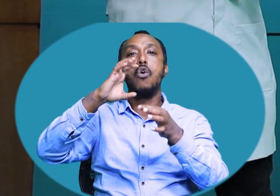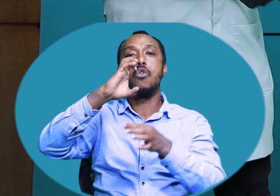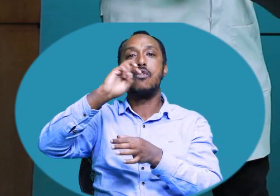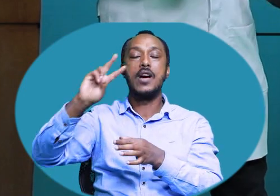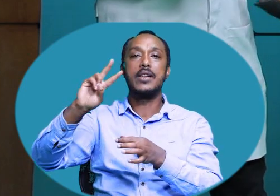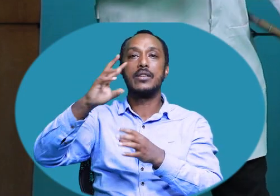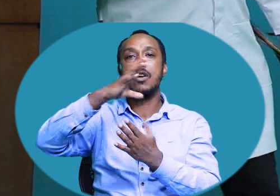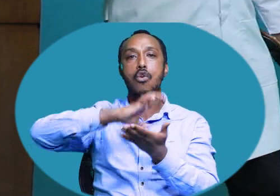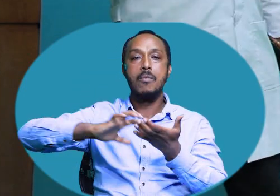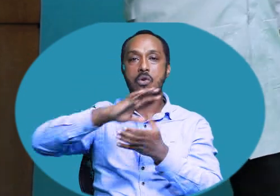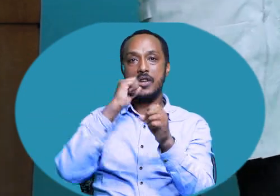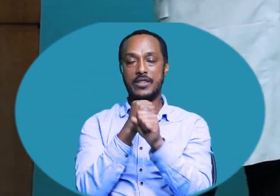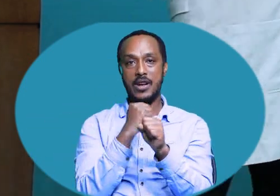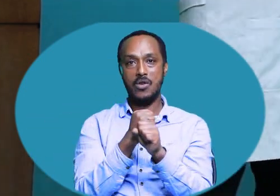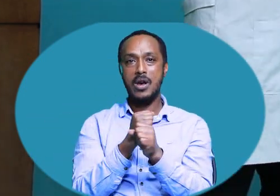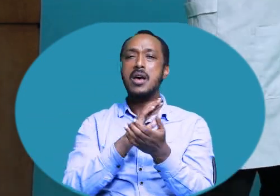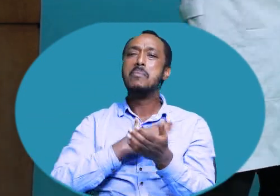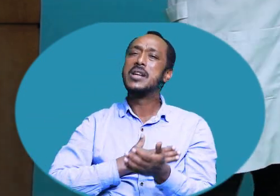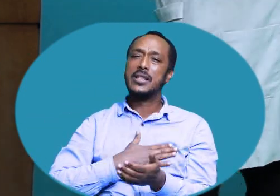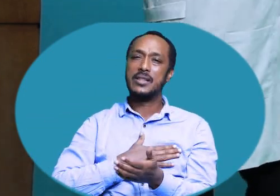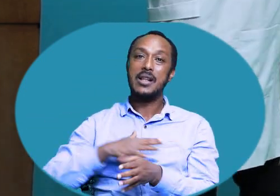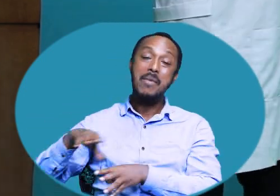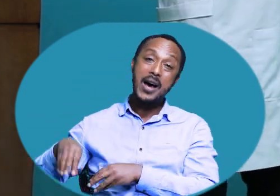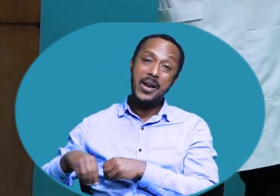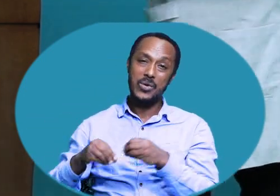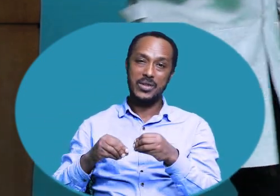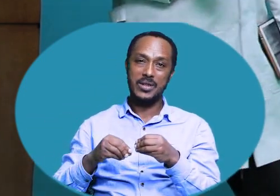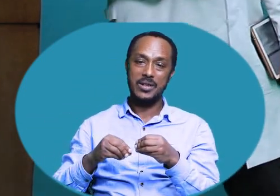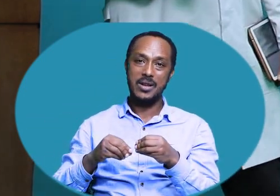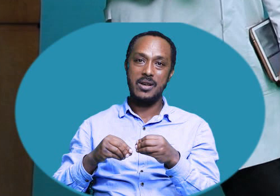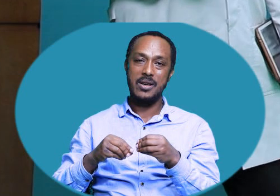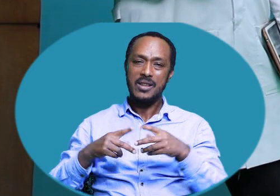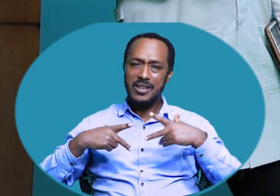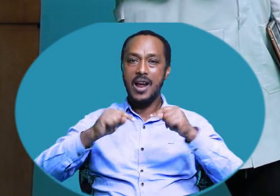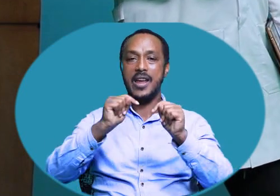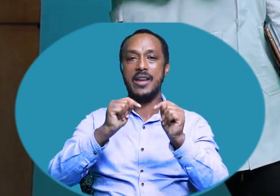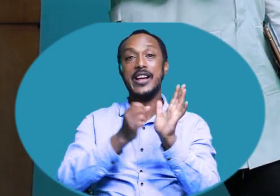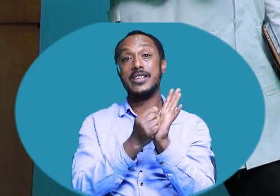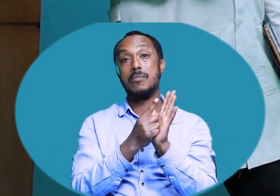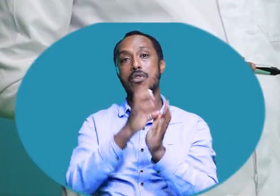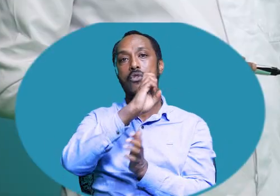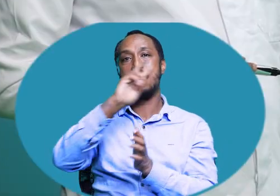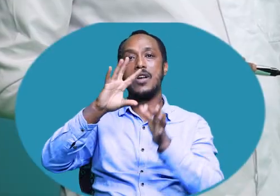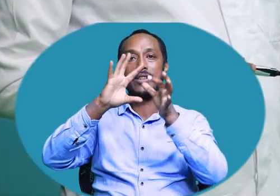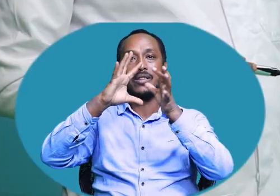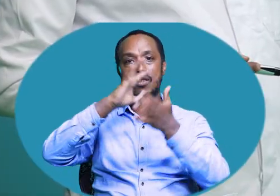compound that is formed by sharing of electron, the compound is known as what? Covalent compounds.